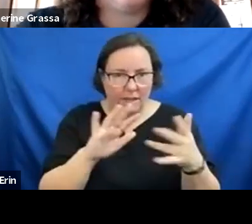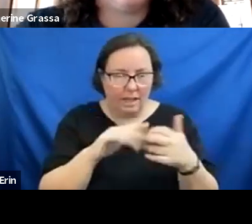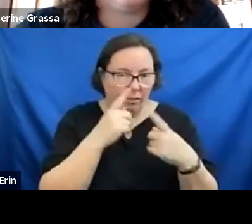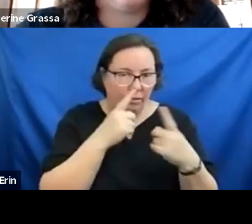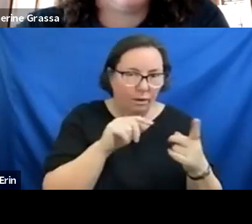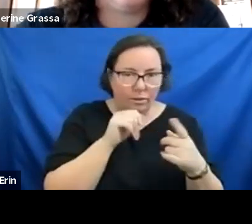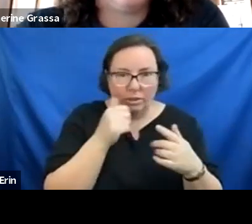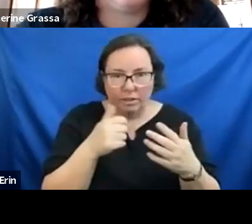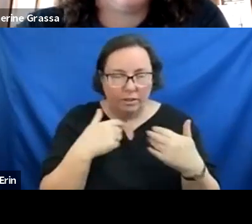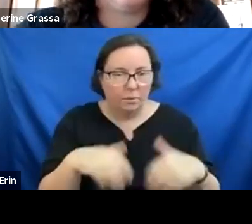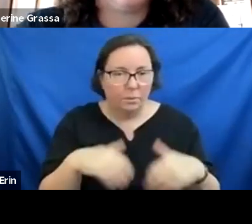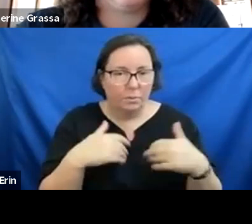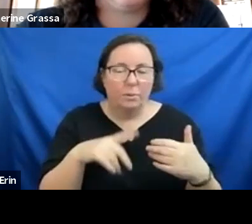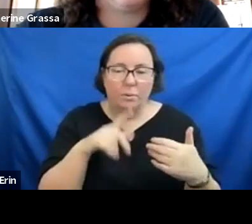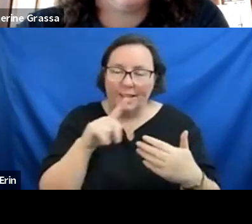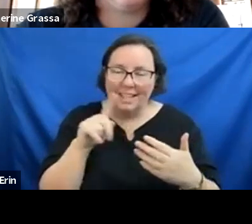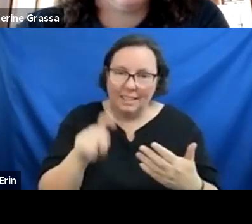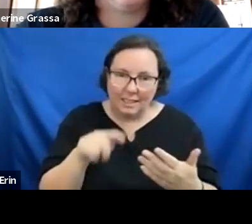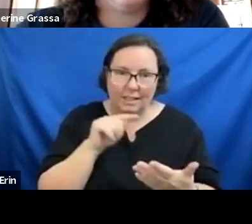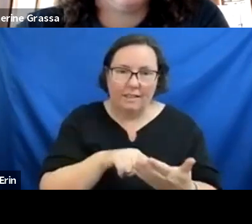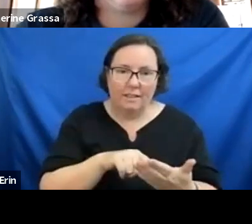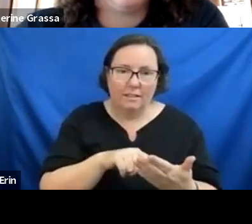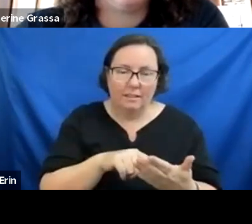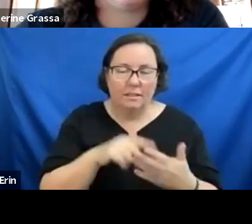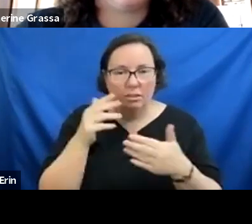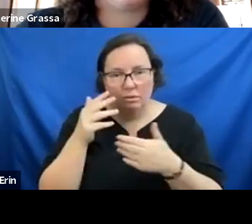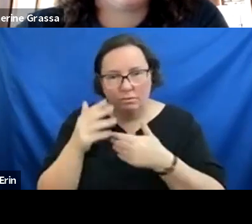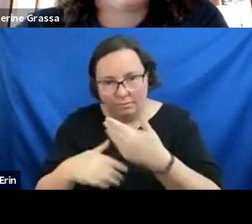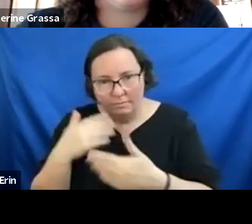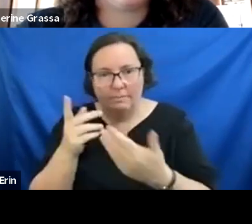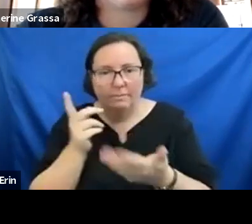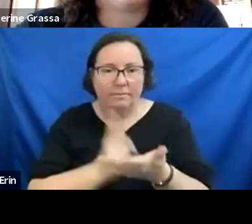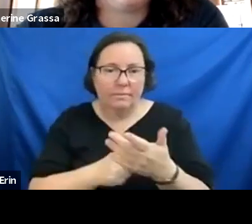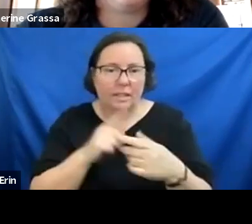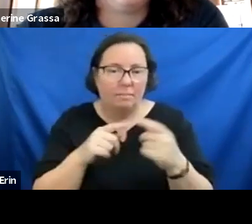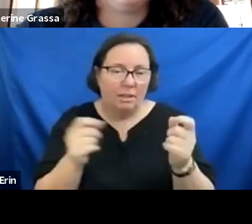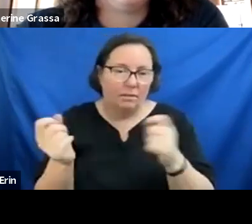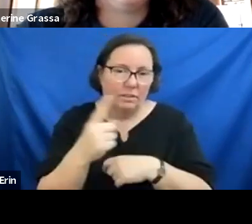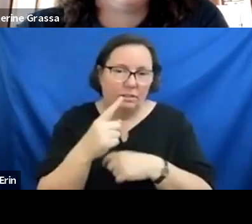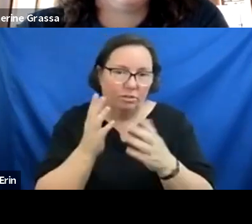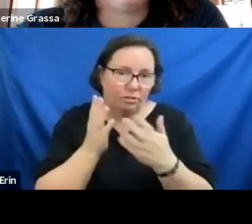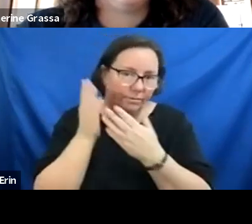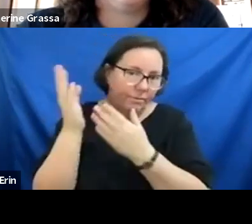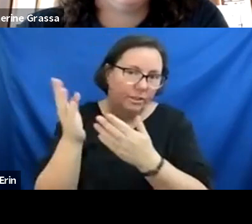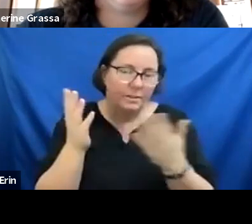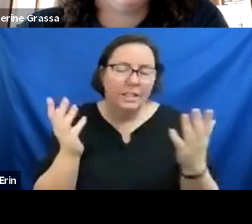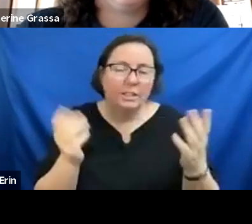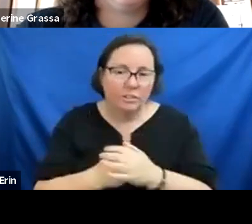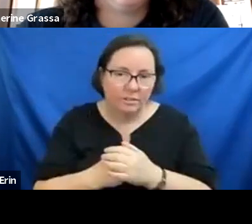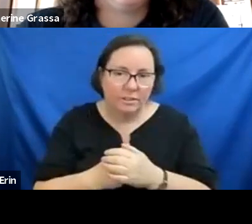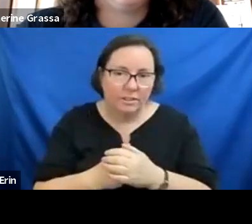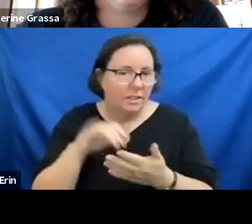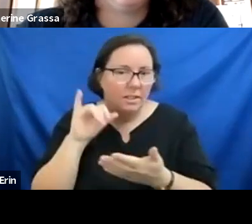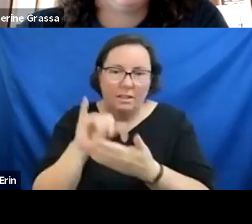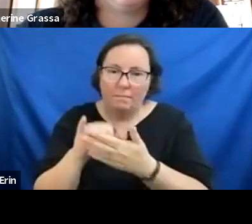And we really needed that in order to engage in the discussion about the policy to come. It would have been